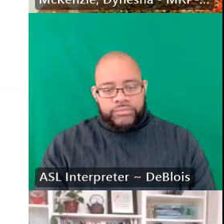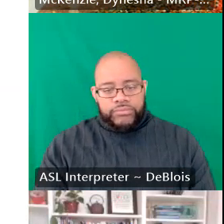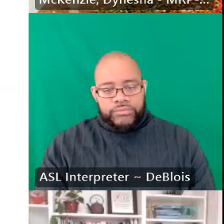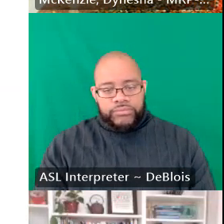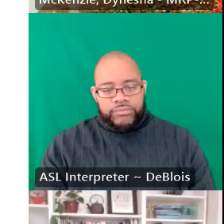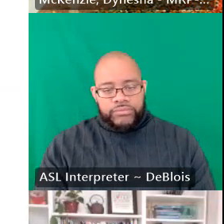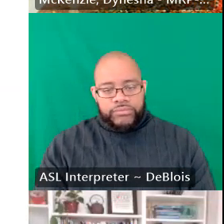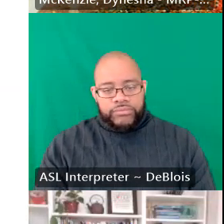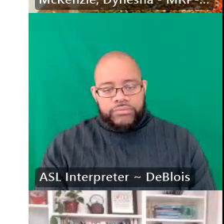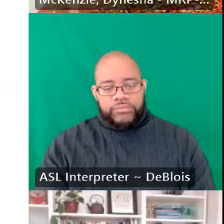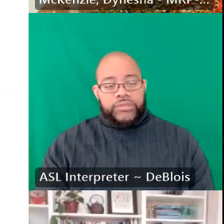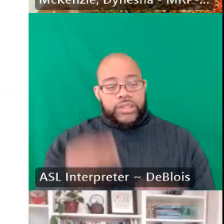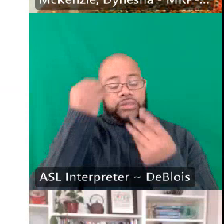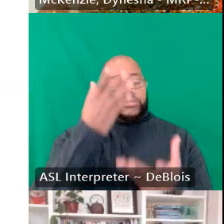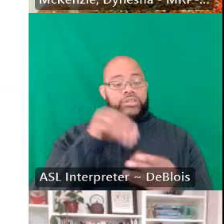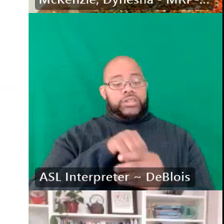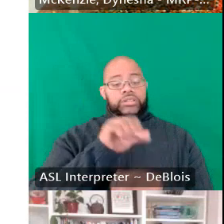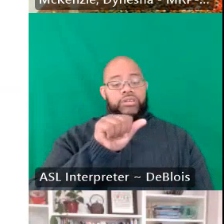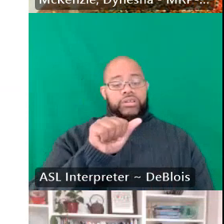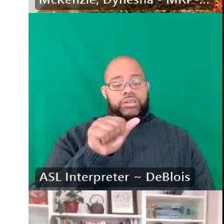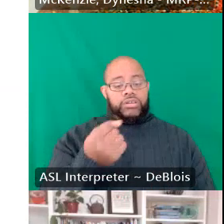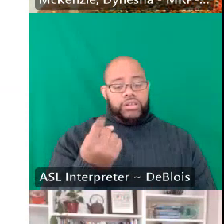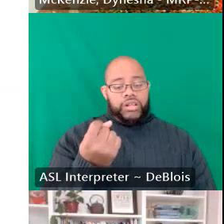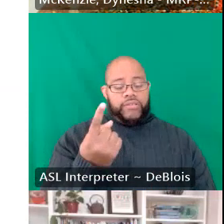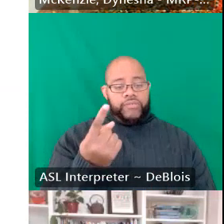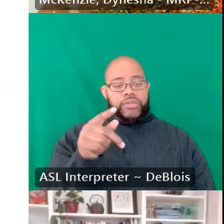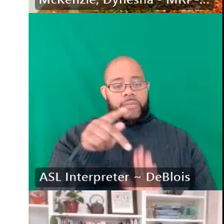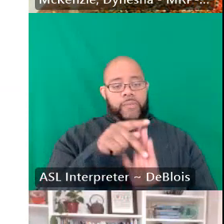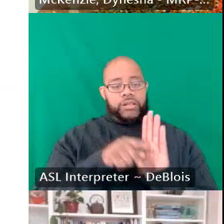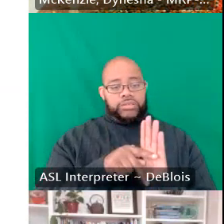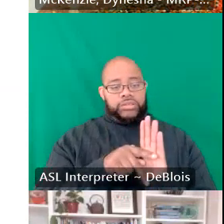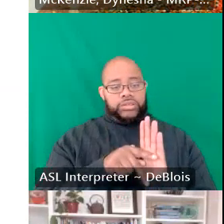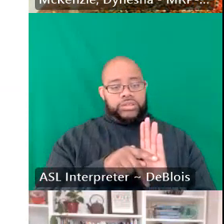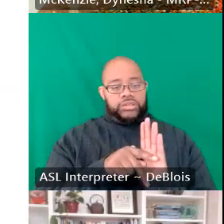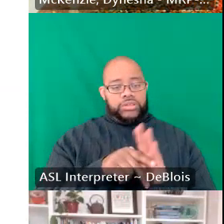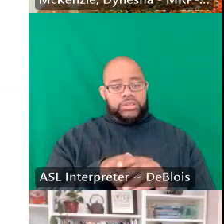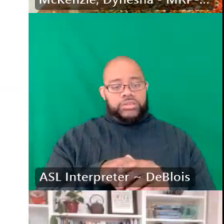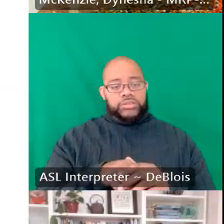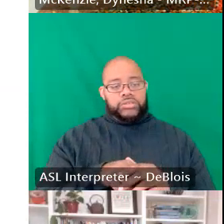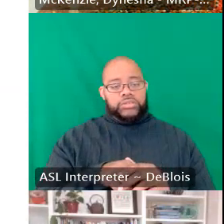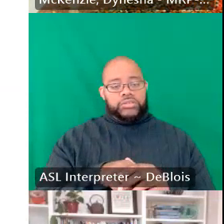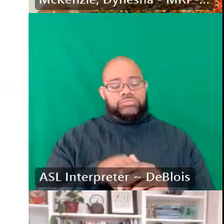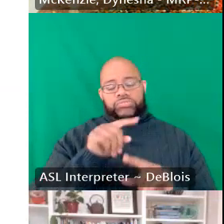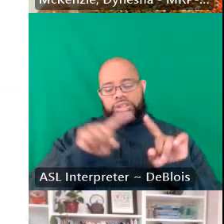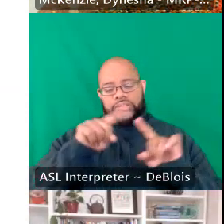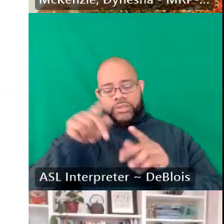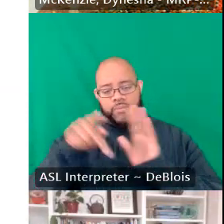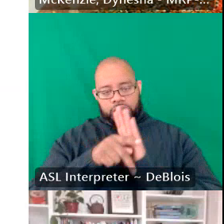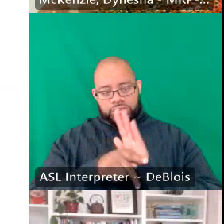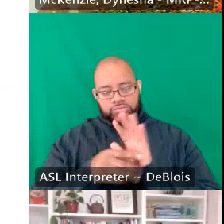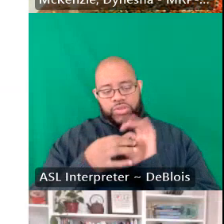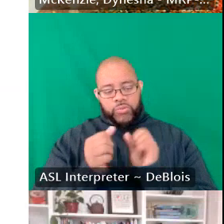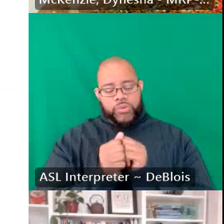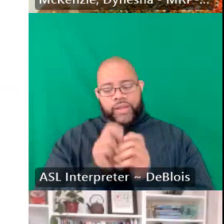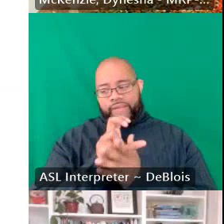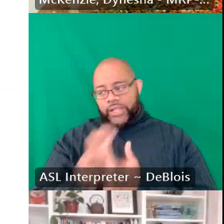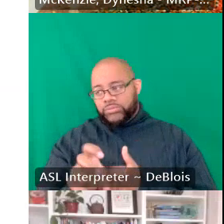There is information in A11 on the policy, in a variety of policies related to investment